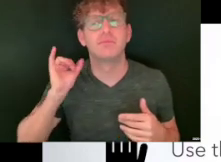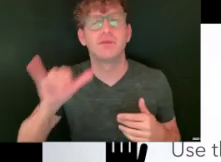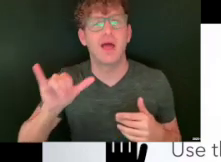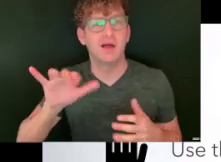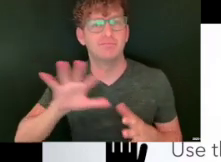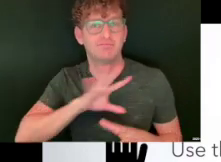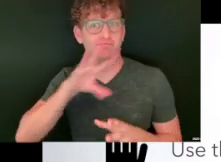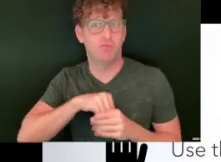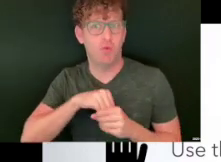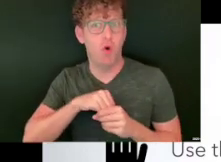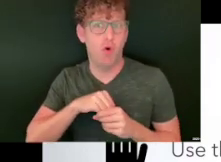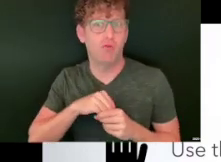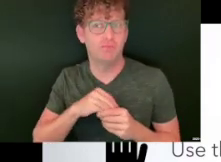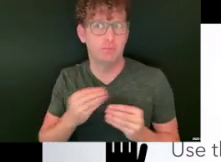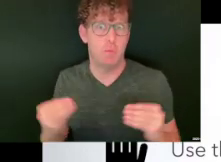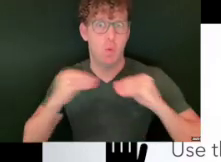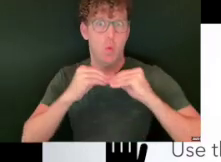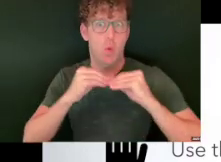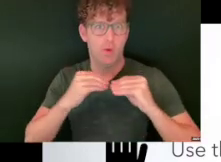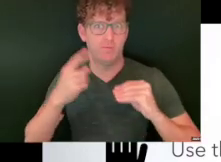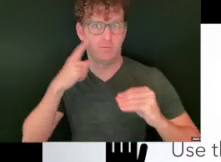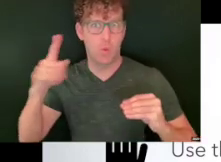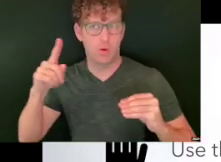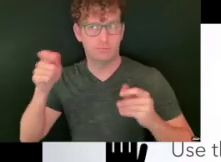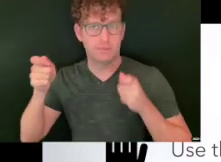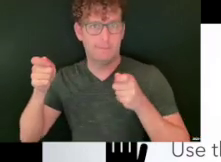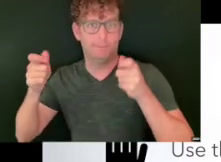Energy Authority in Humboldt County.